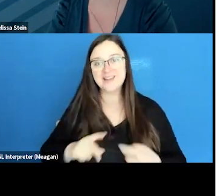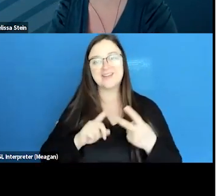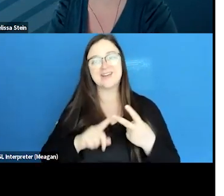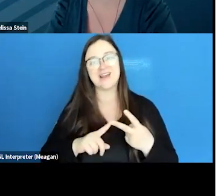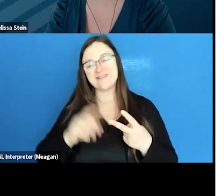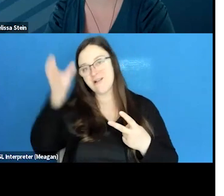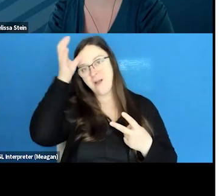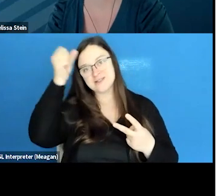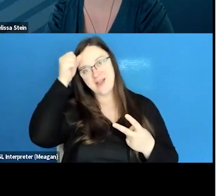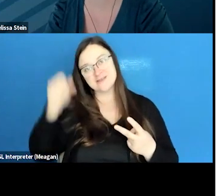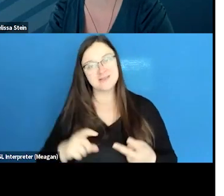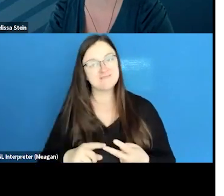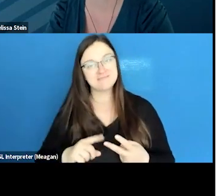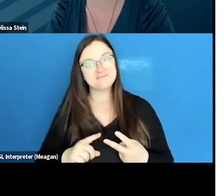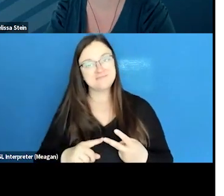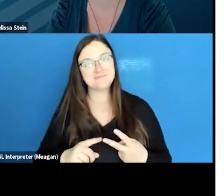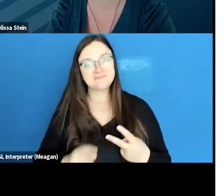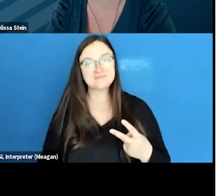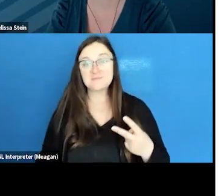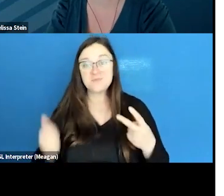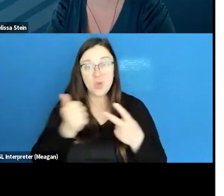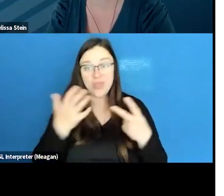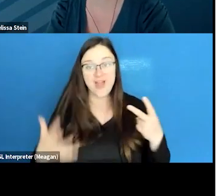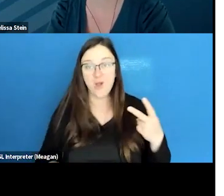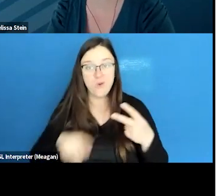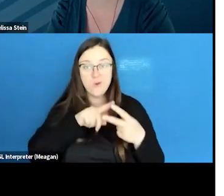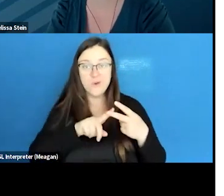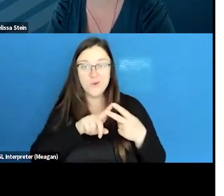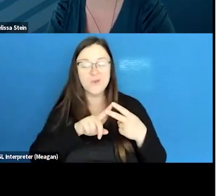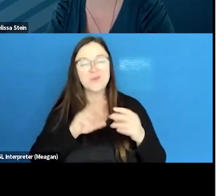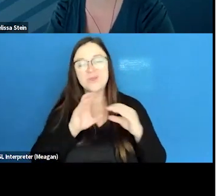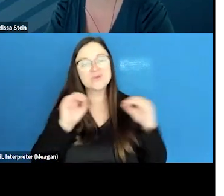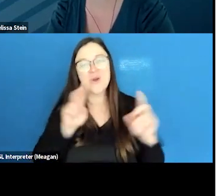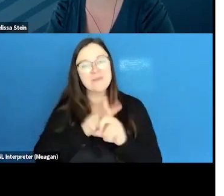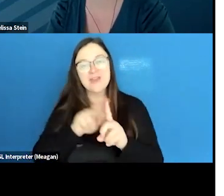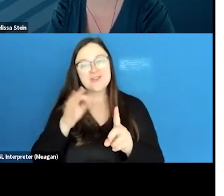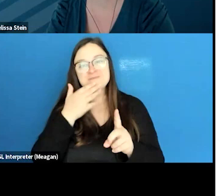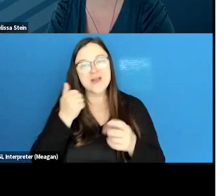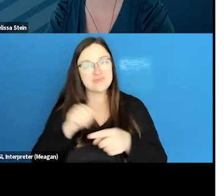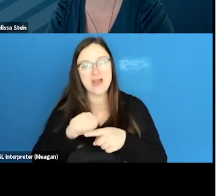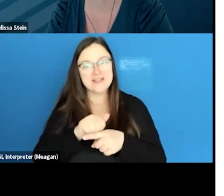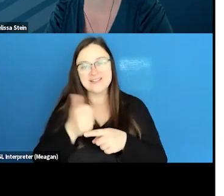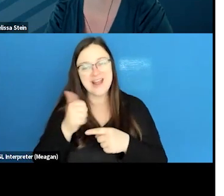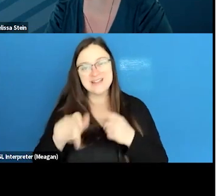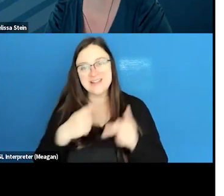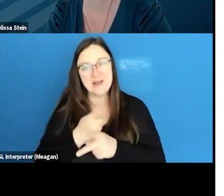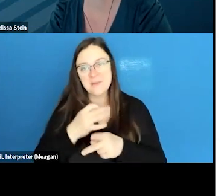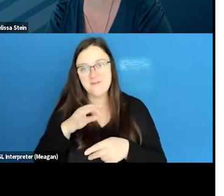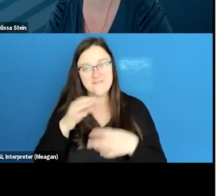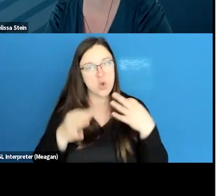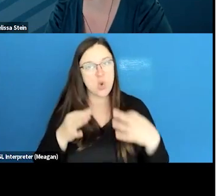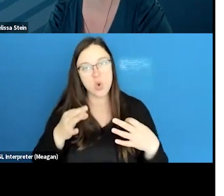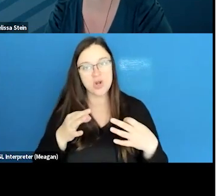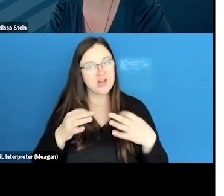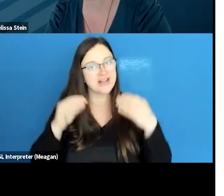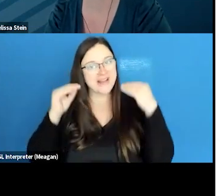it's just without it, there's no application of best practices or any type of court